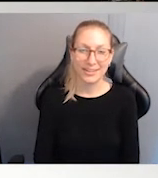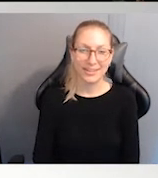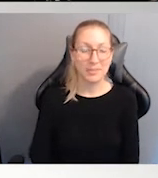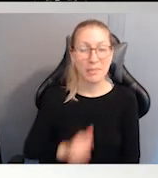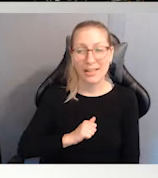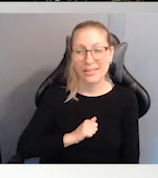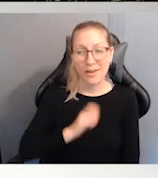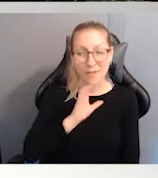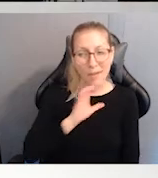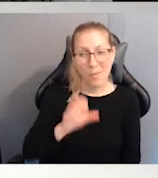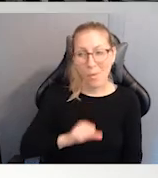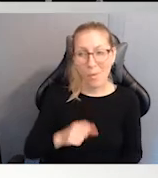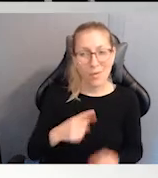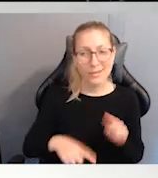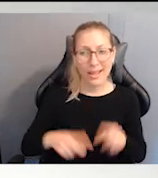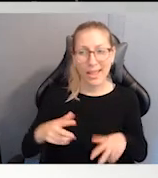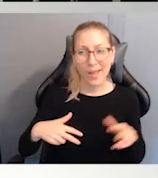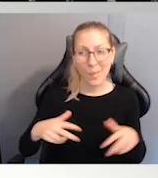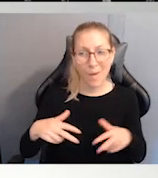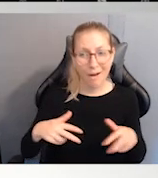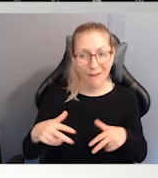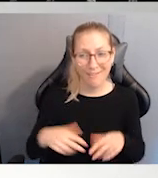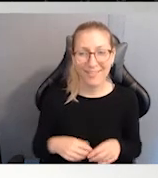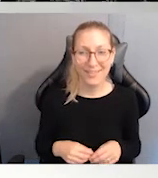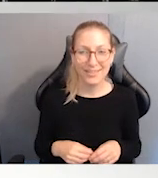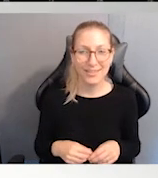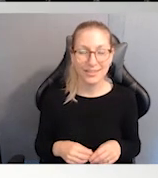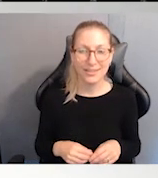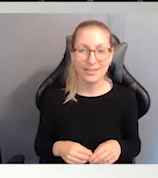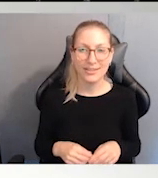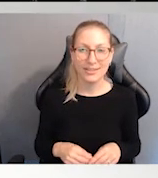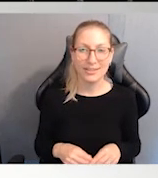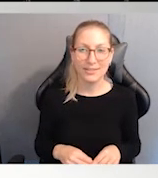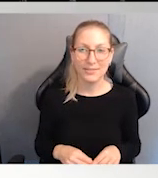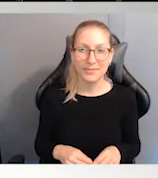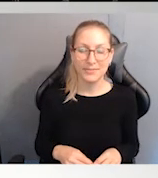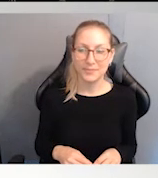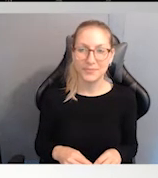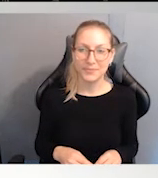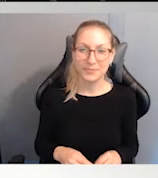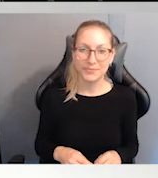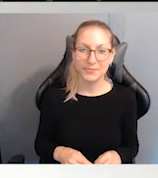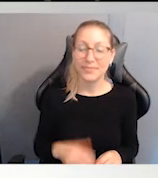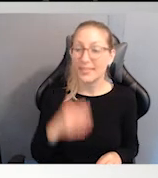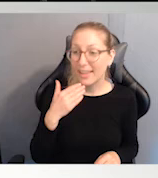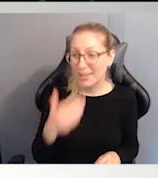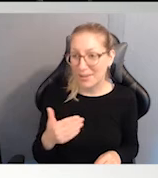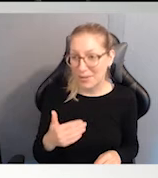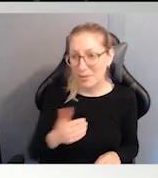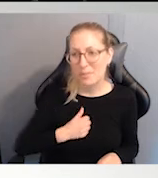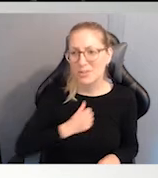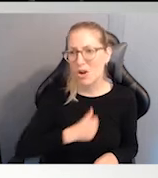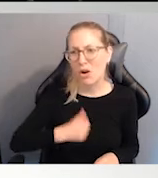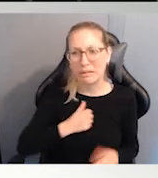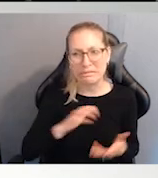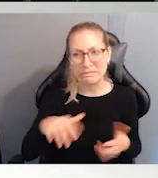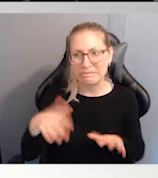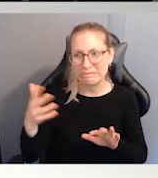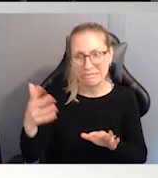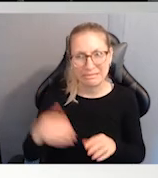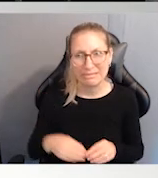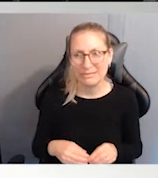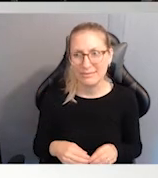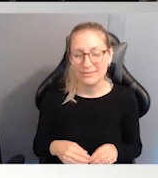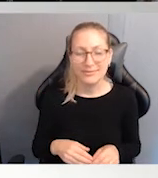today. I've been walking. I had given up a wheelchair. I had a wheelchair. Thank you. Sorry, we're a little disorganized. That's